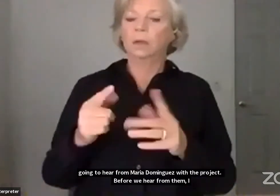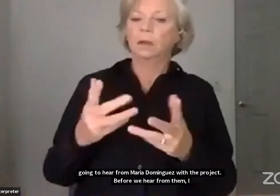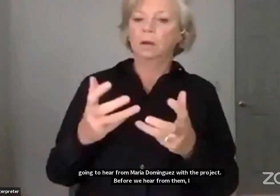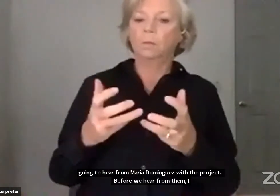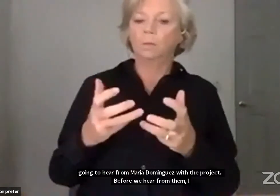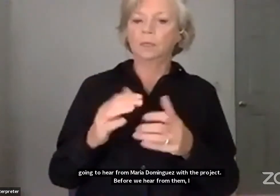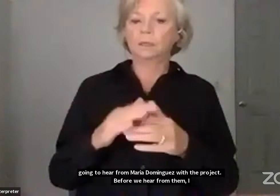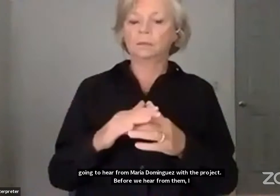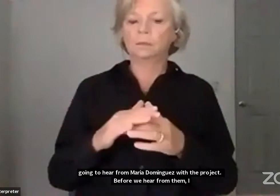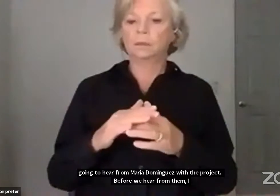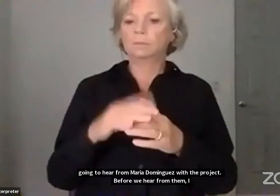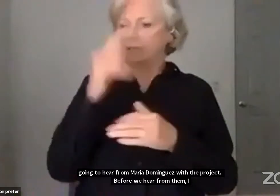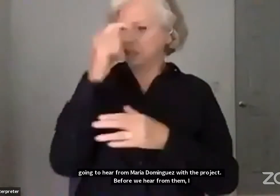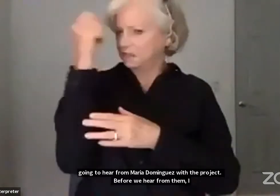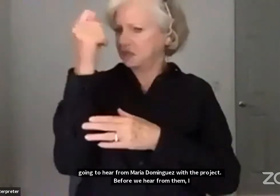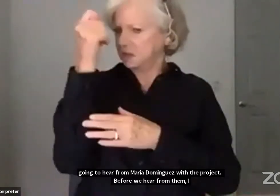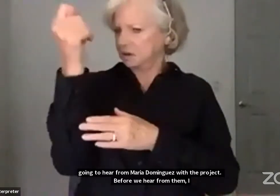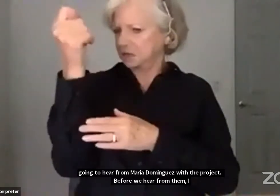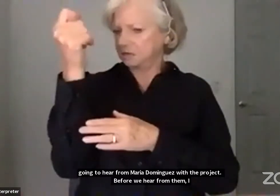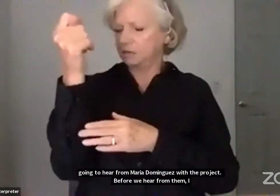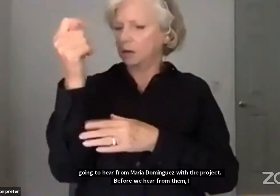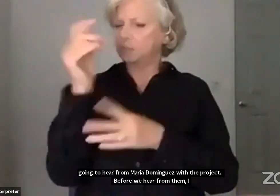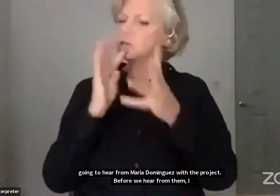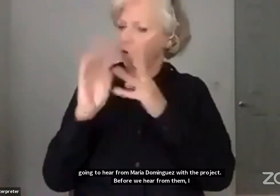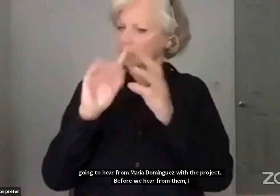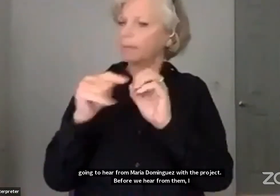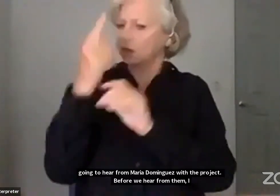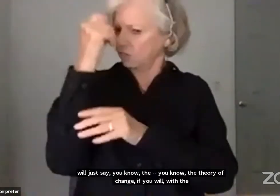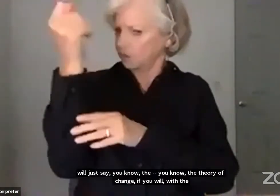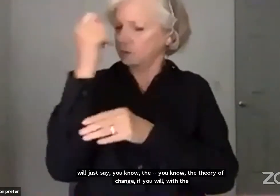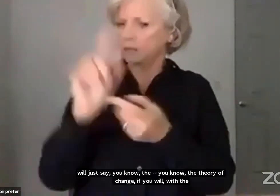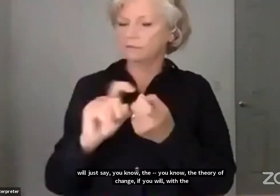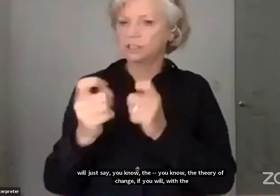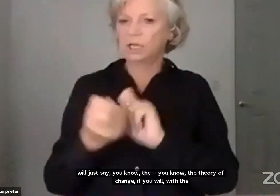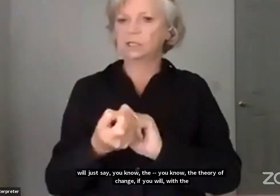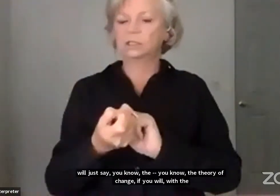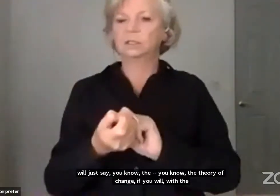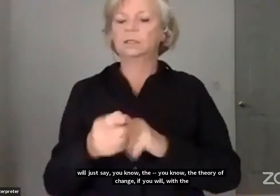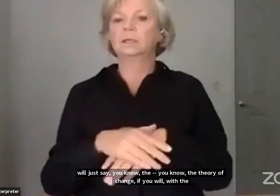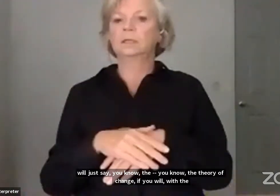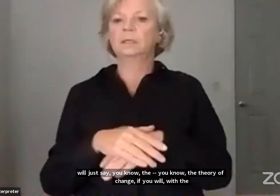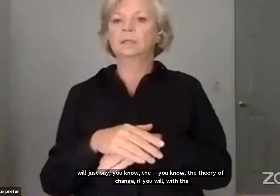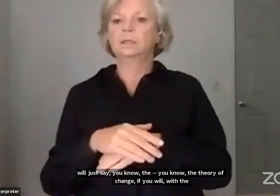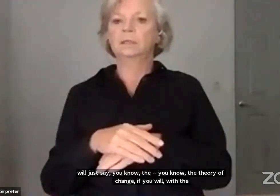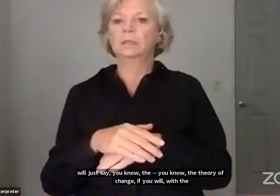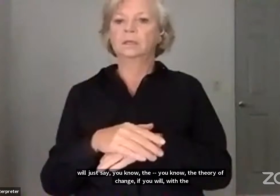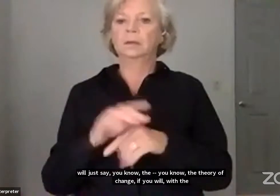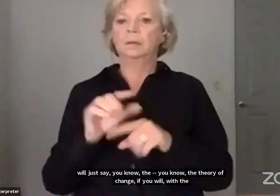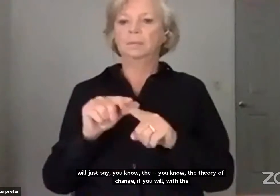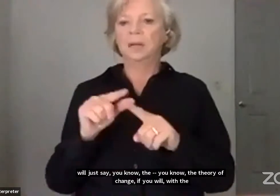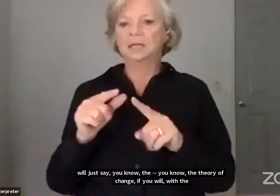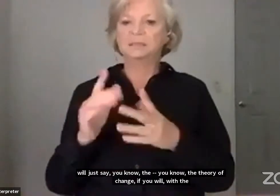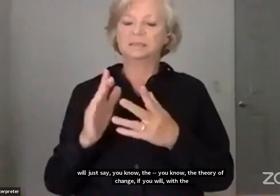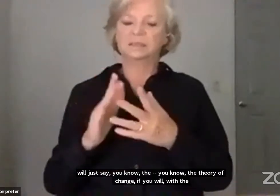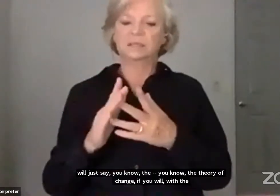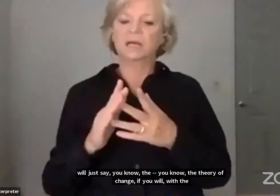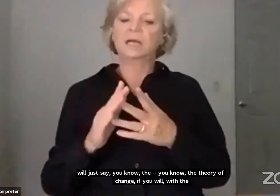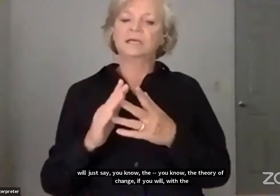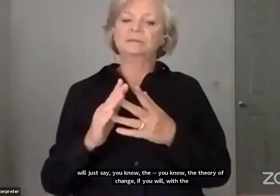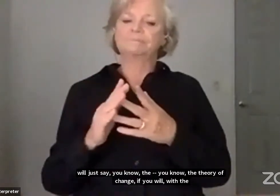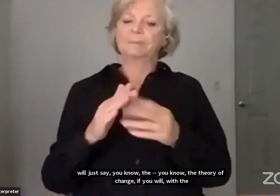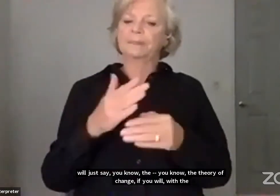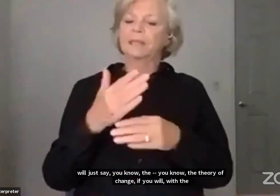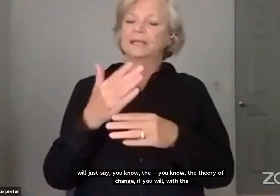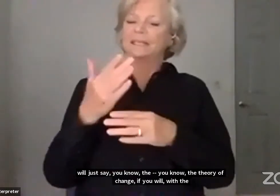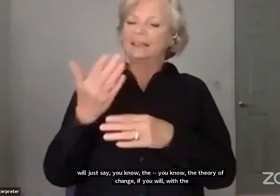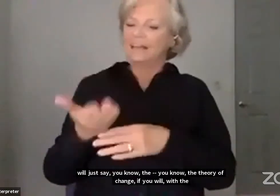theory of change, if you will, with the DOOR program, you all probably know, but it's sort of that minds can change when hearts are